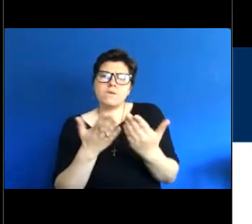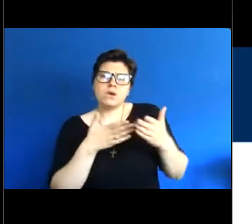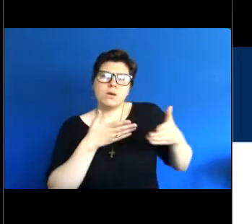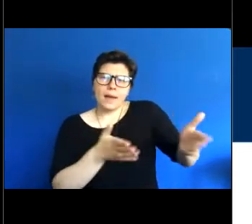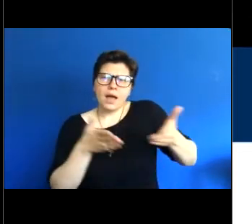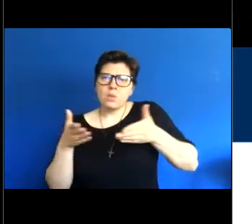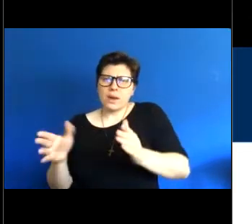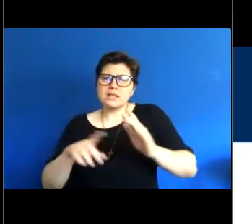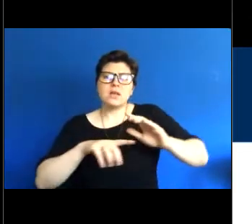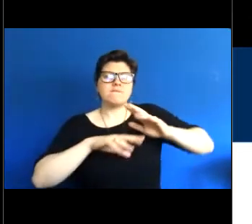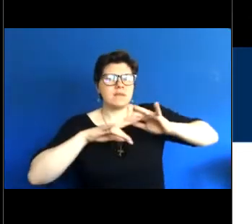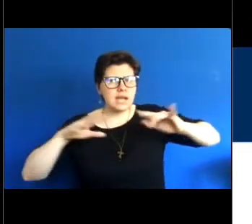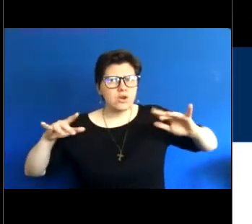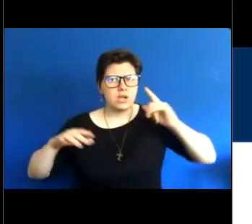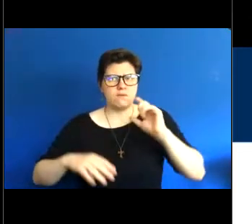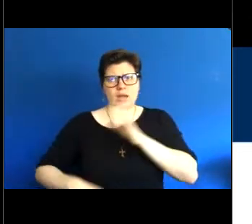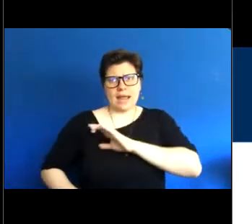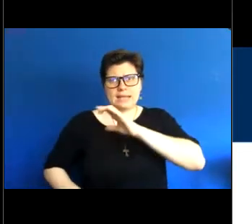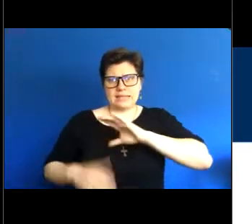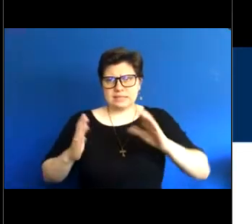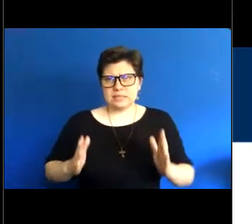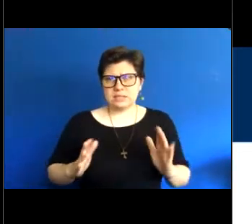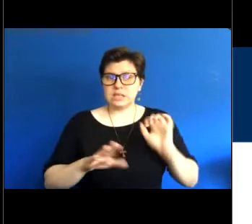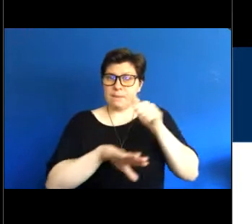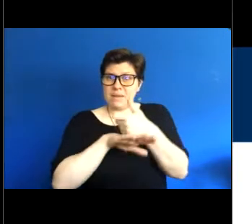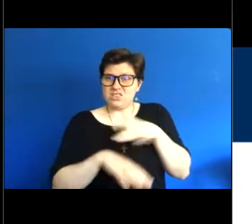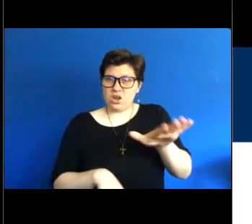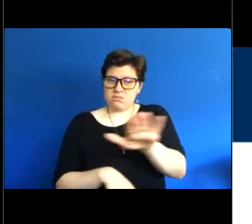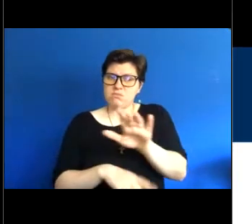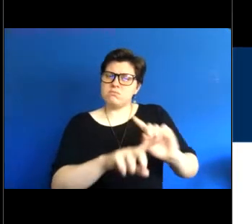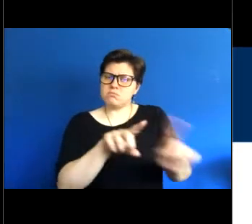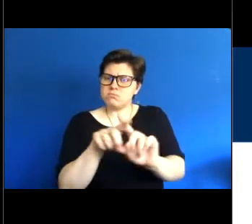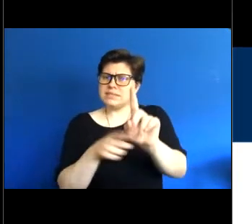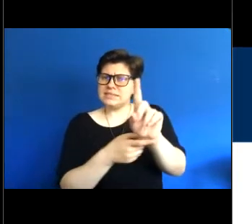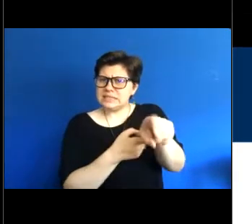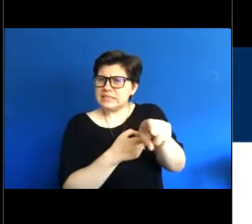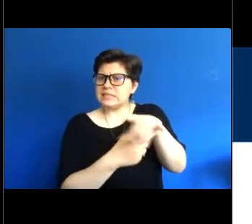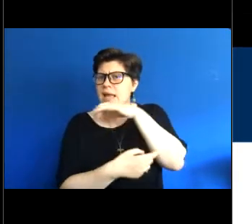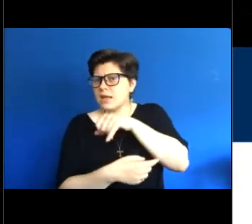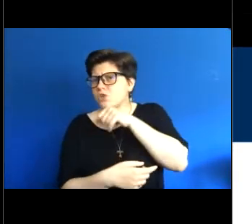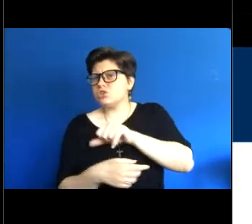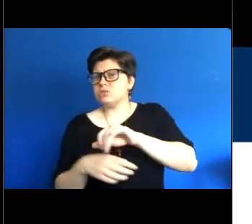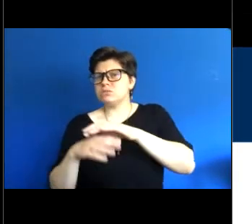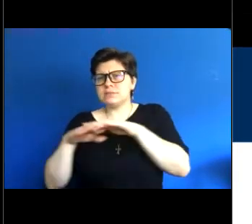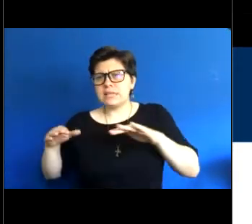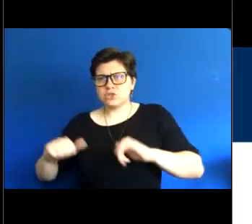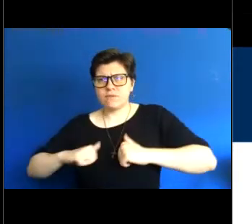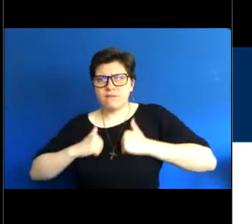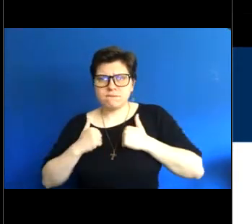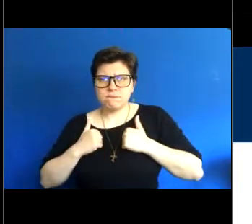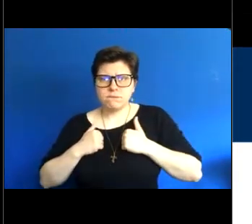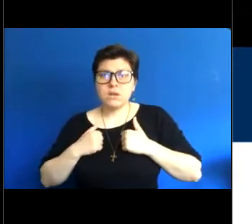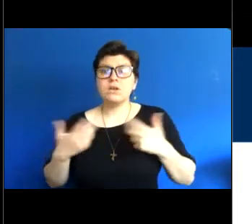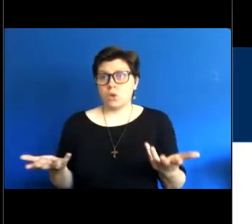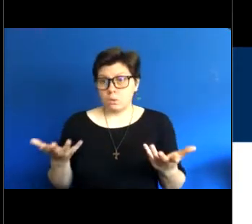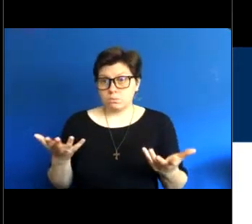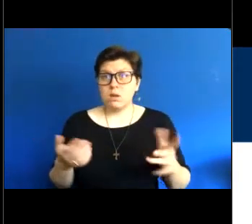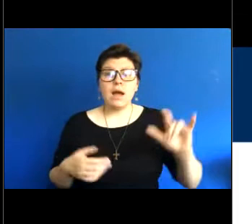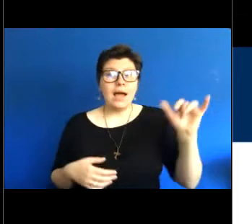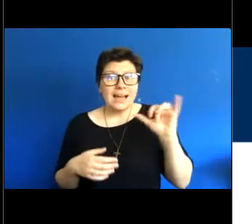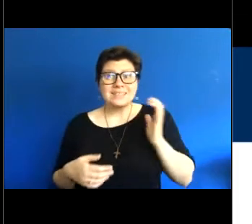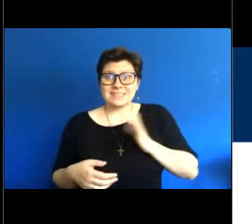that vary based on the participants' different needs, ages, and stages of life." So as catechists called